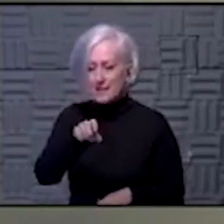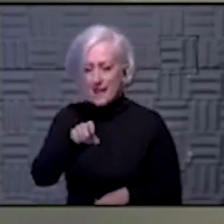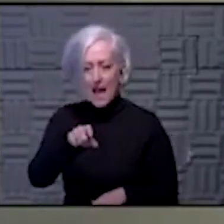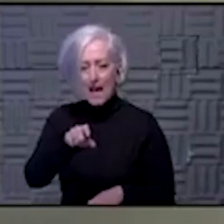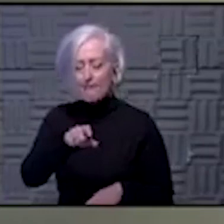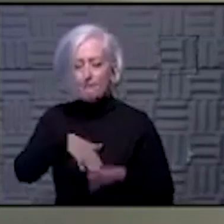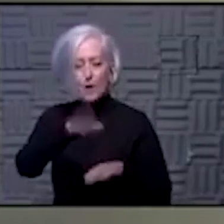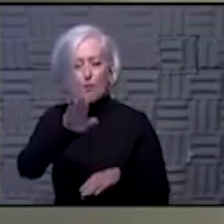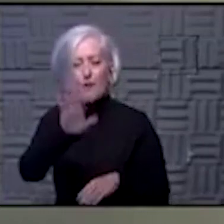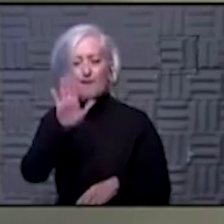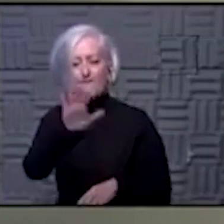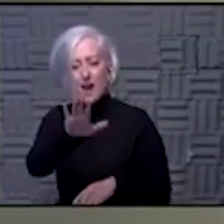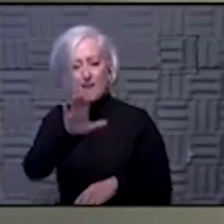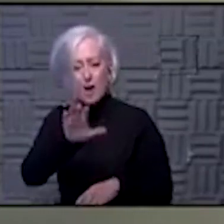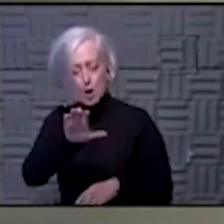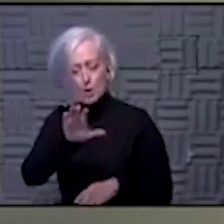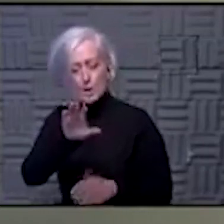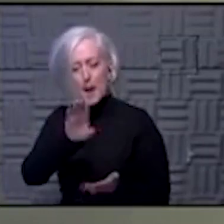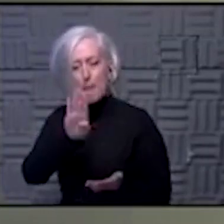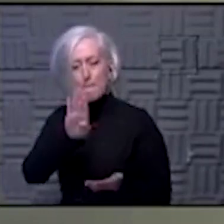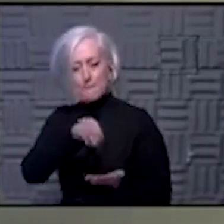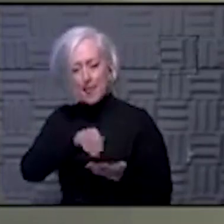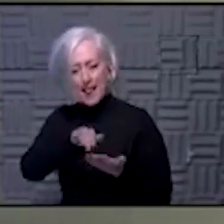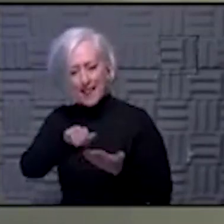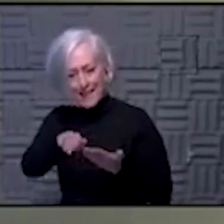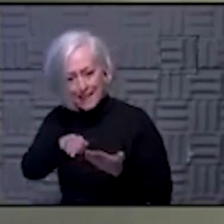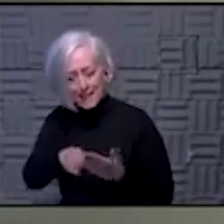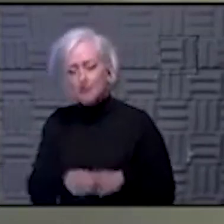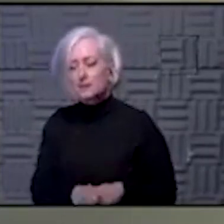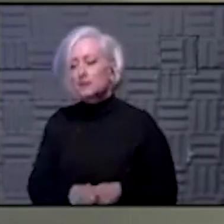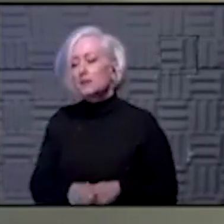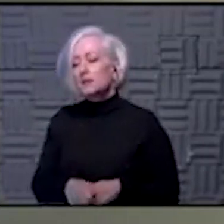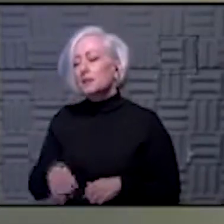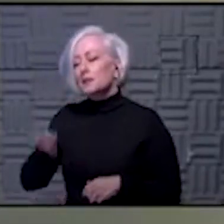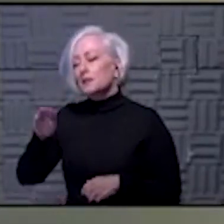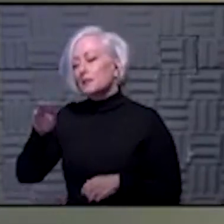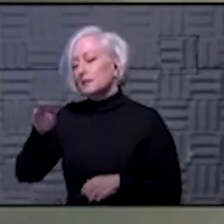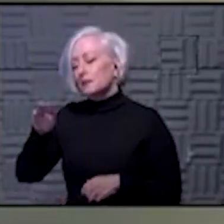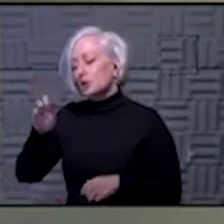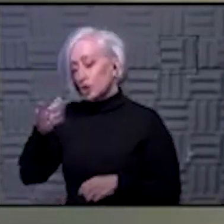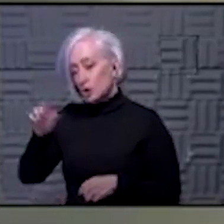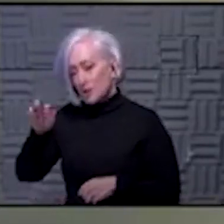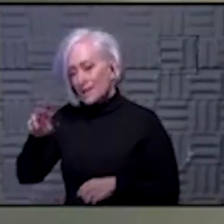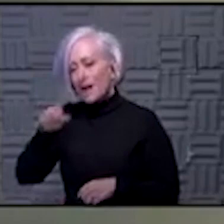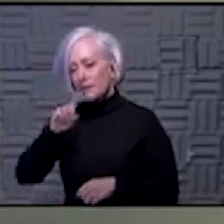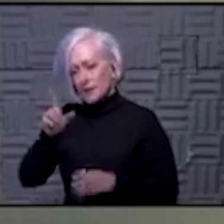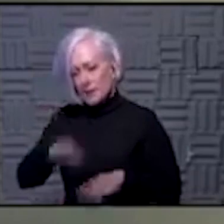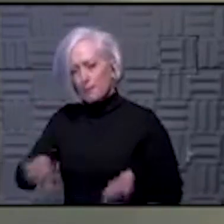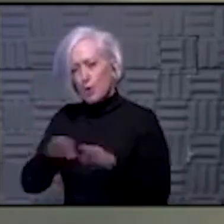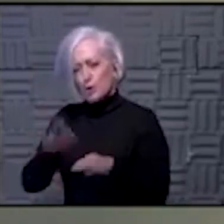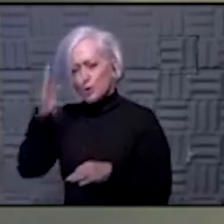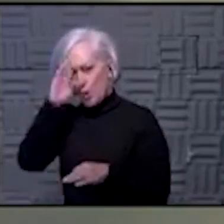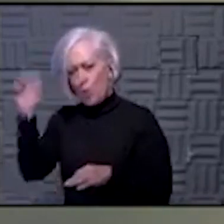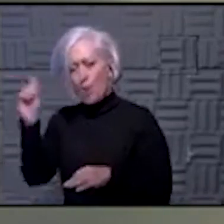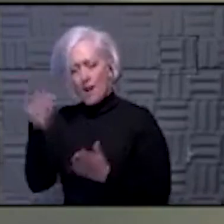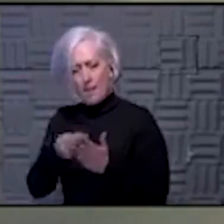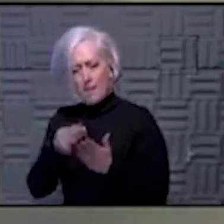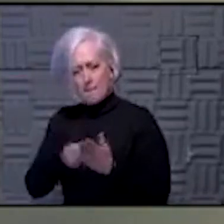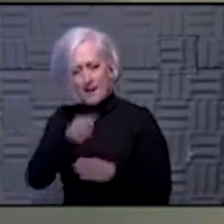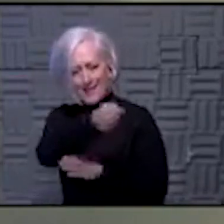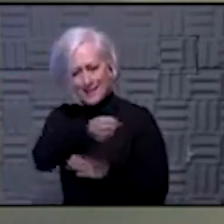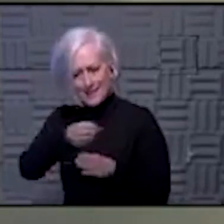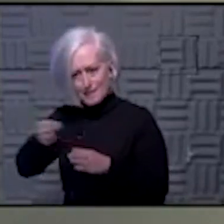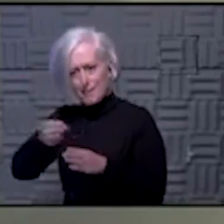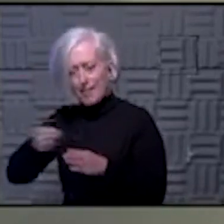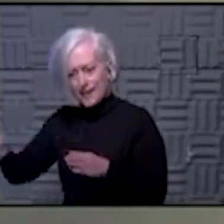His point is it needs to be strategic and well placed. I would agree with that. I think that's wise, but I think we really do need to